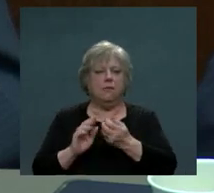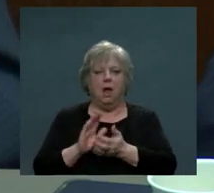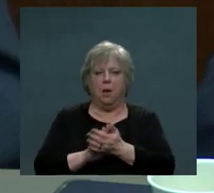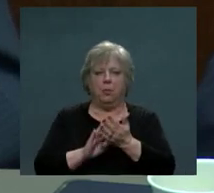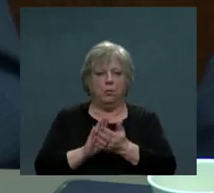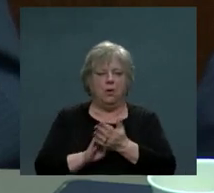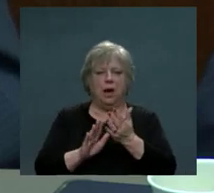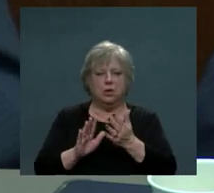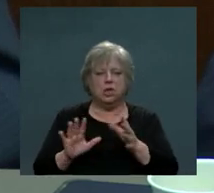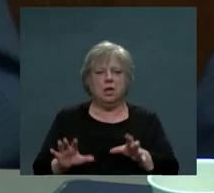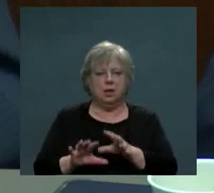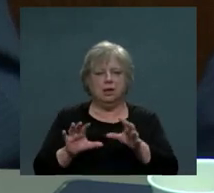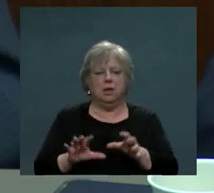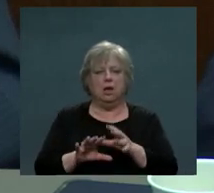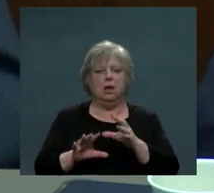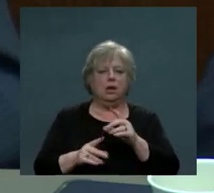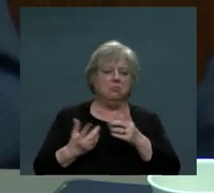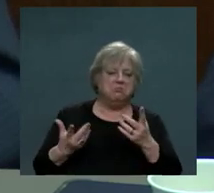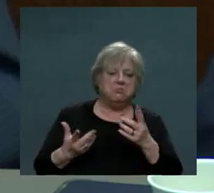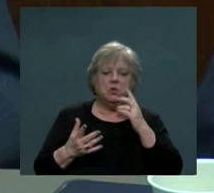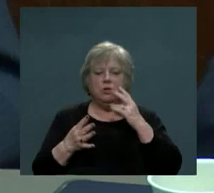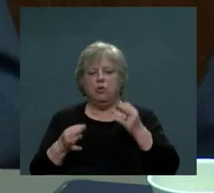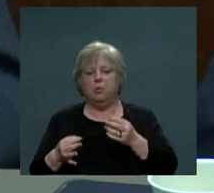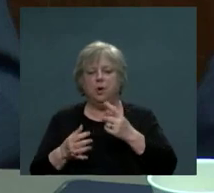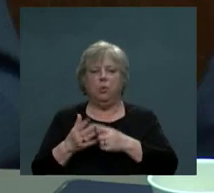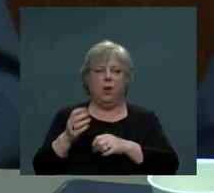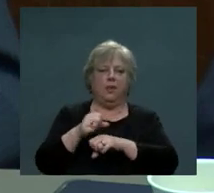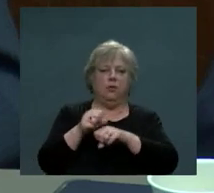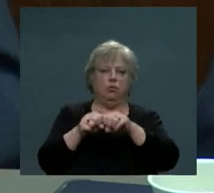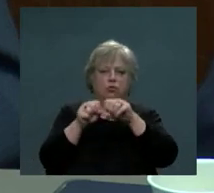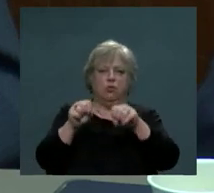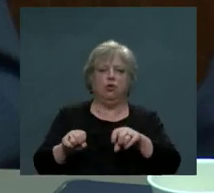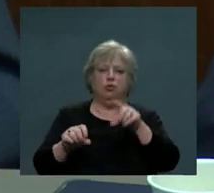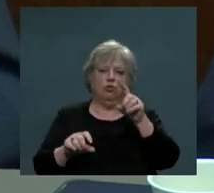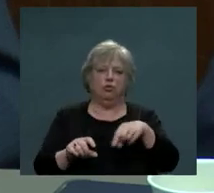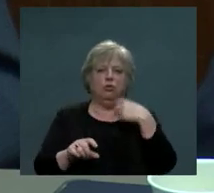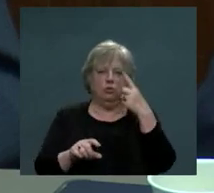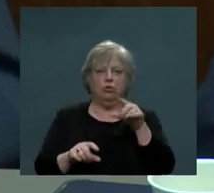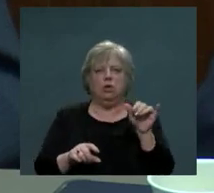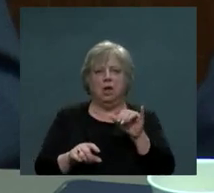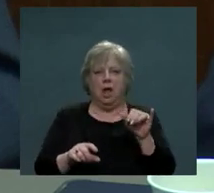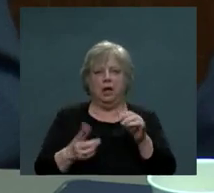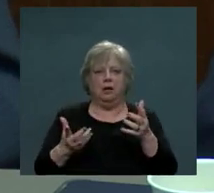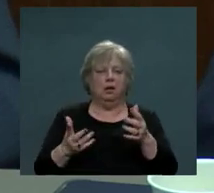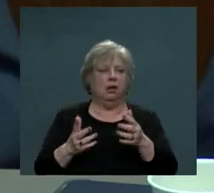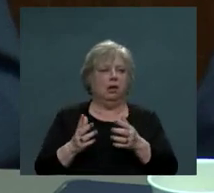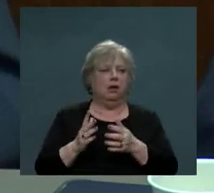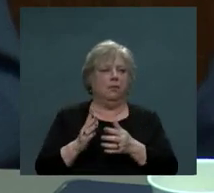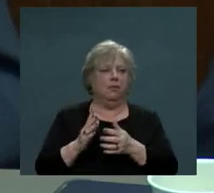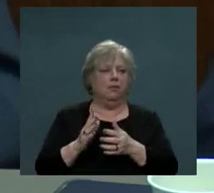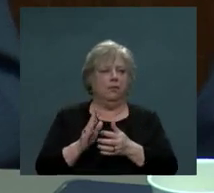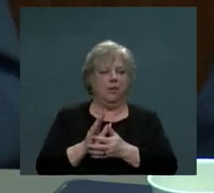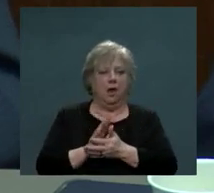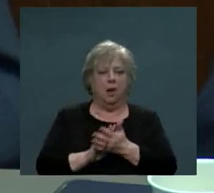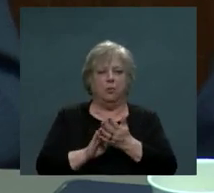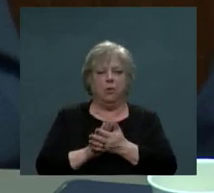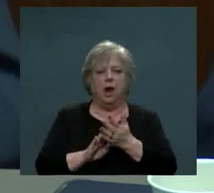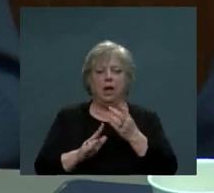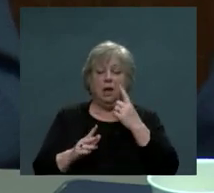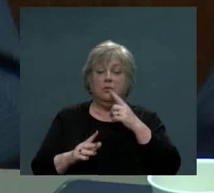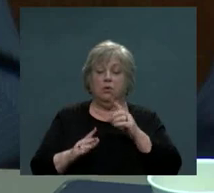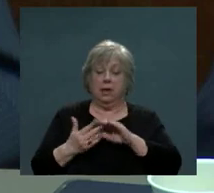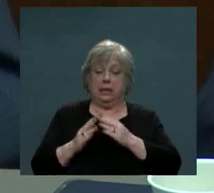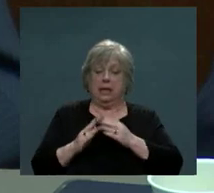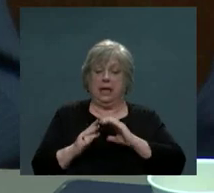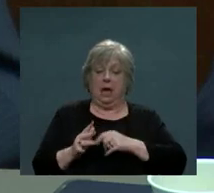to determine, what the structure really needs to be like operating for in a city our size is something